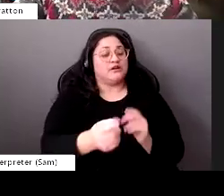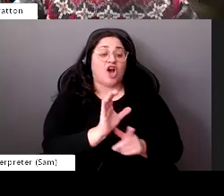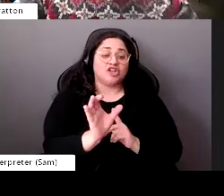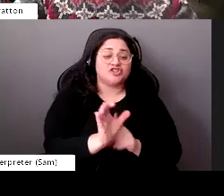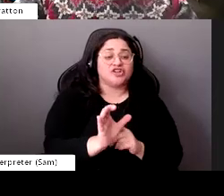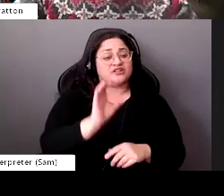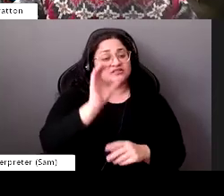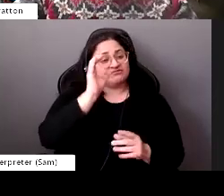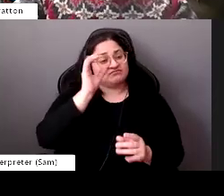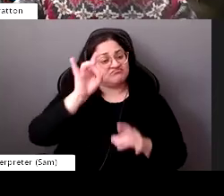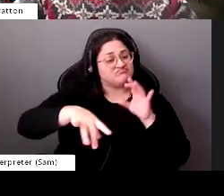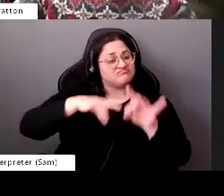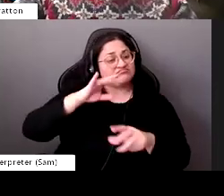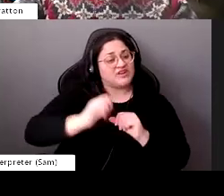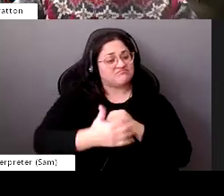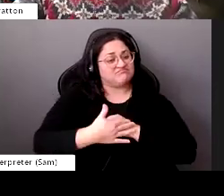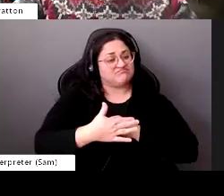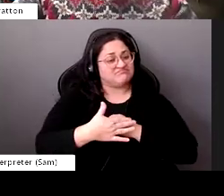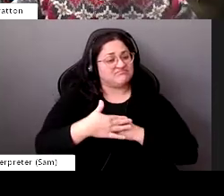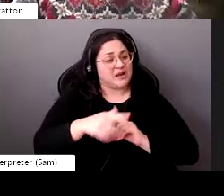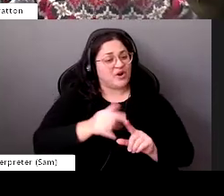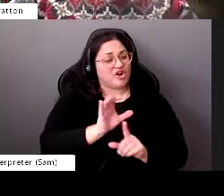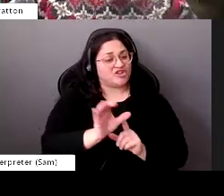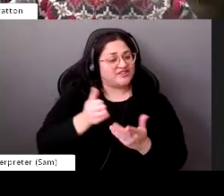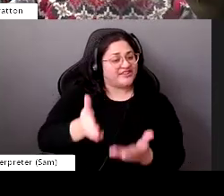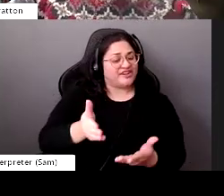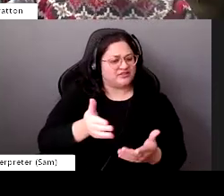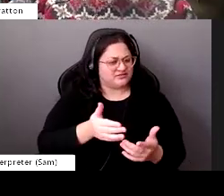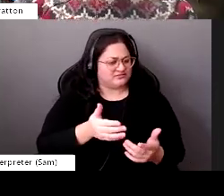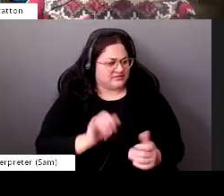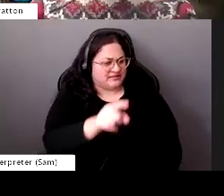me about cultural tips.